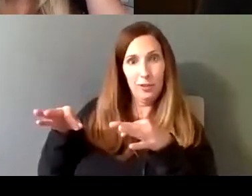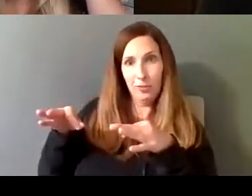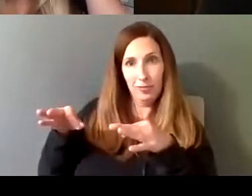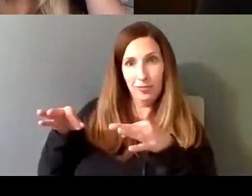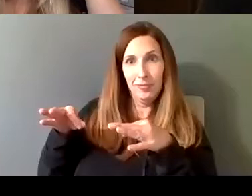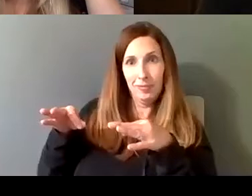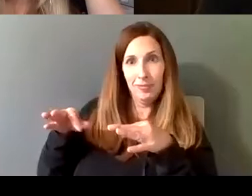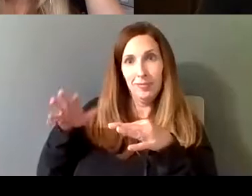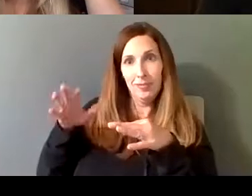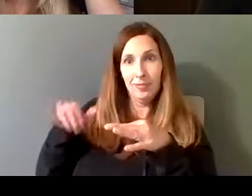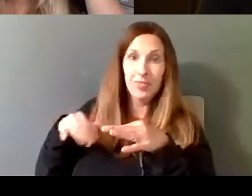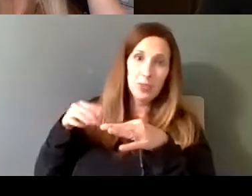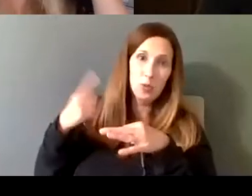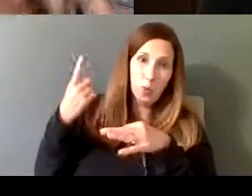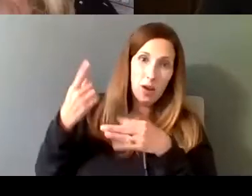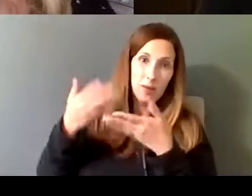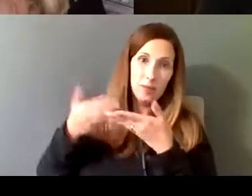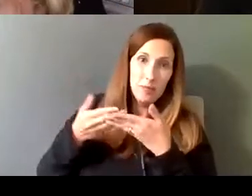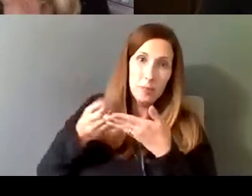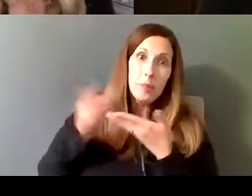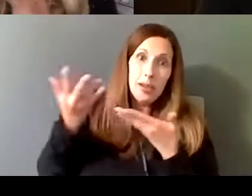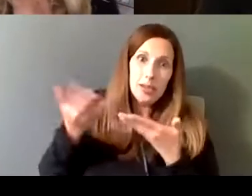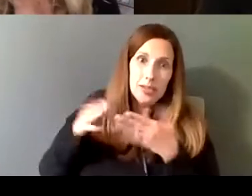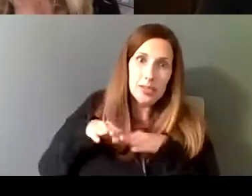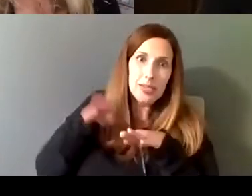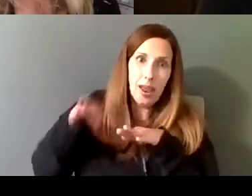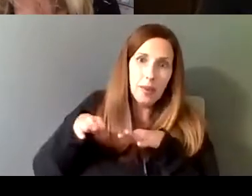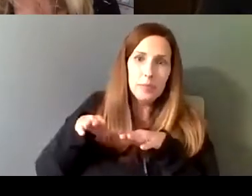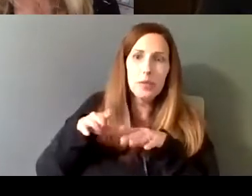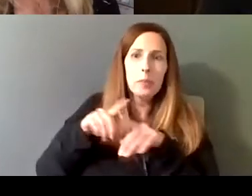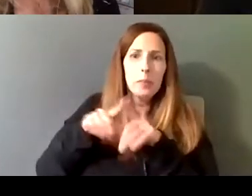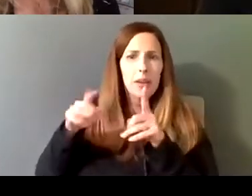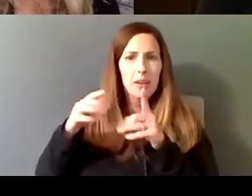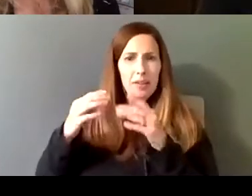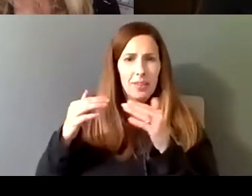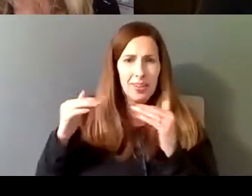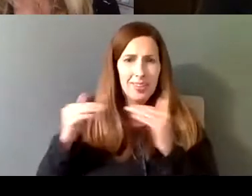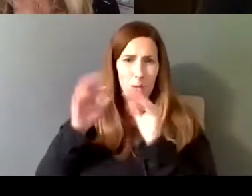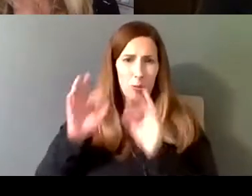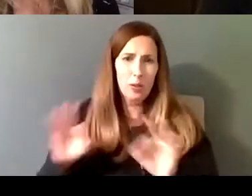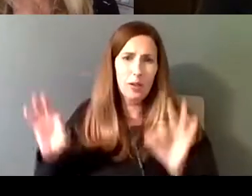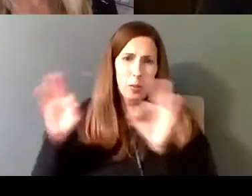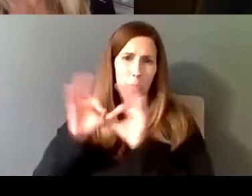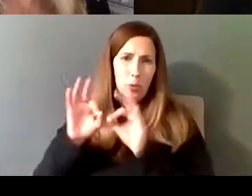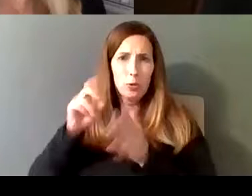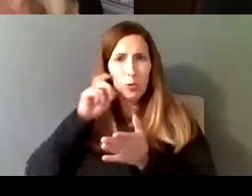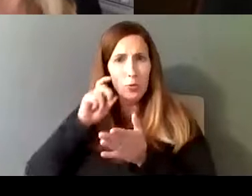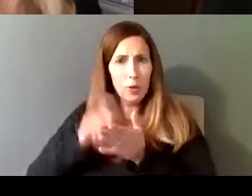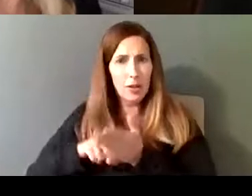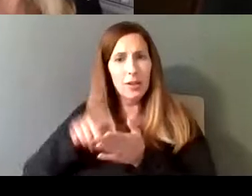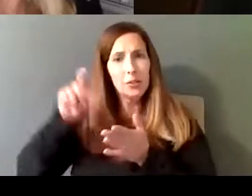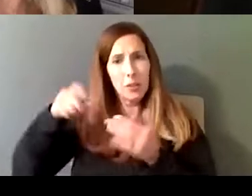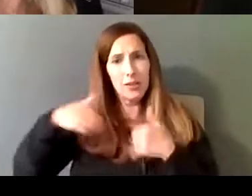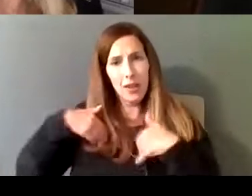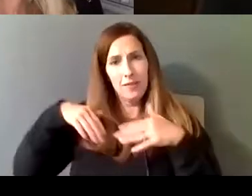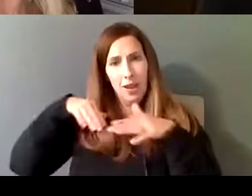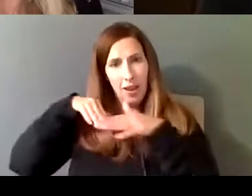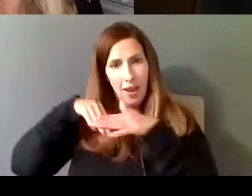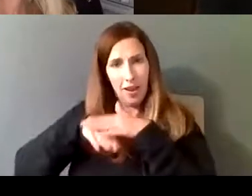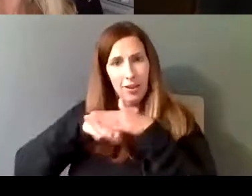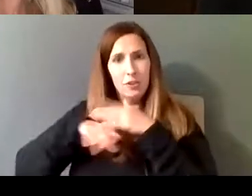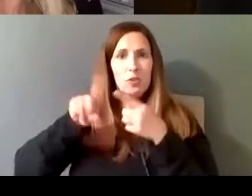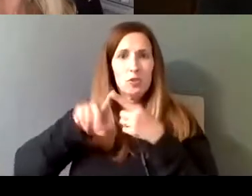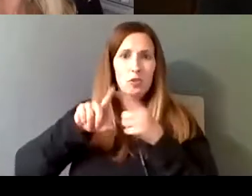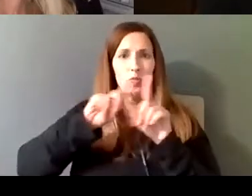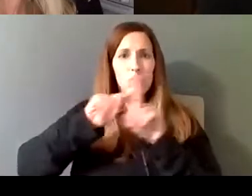first, one of many steps. But I'd say that it's equally important to recognize that there needs to be access to